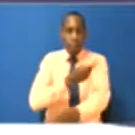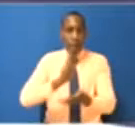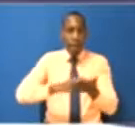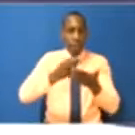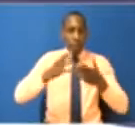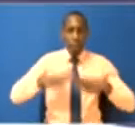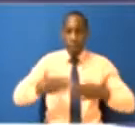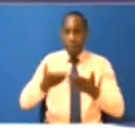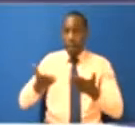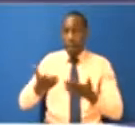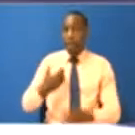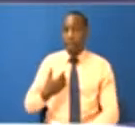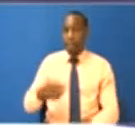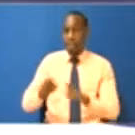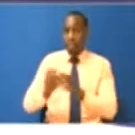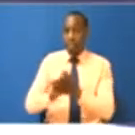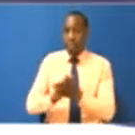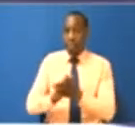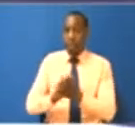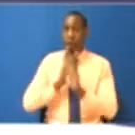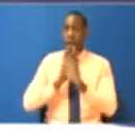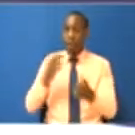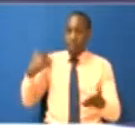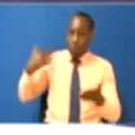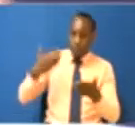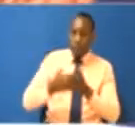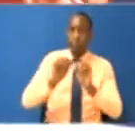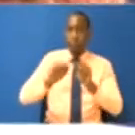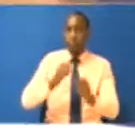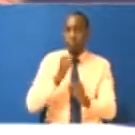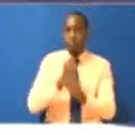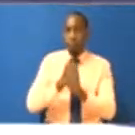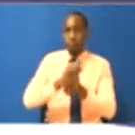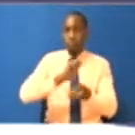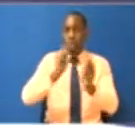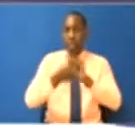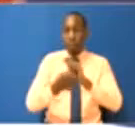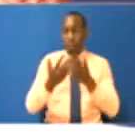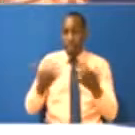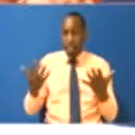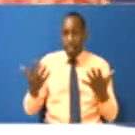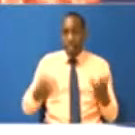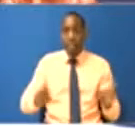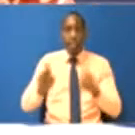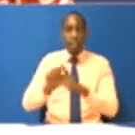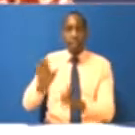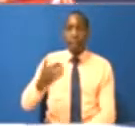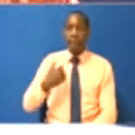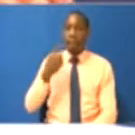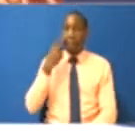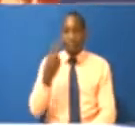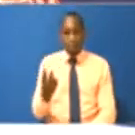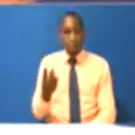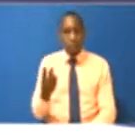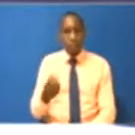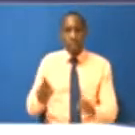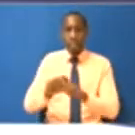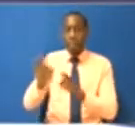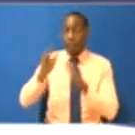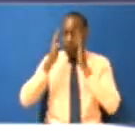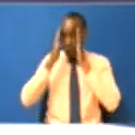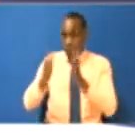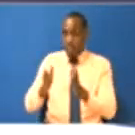people they have do they have a track record to be able to actually transform one thing to the other do they have a vision are they